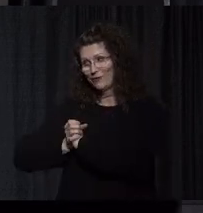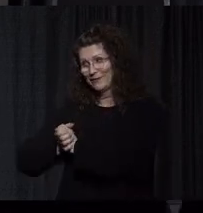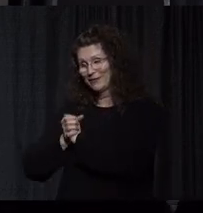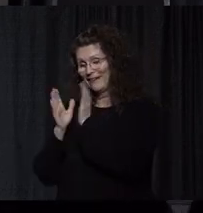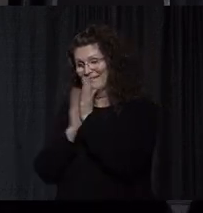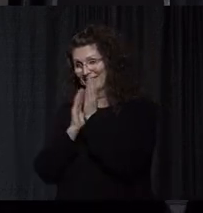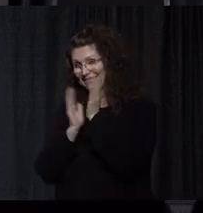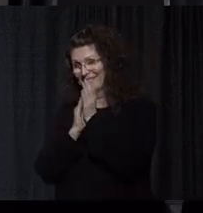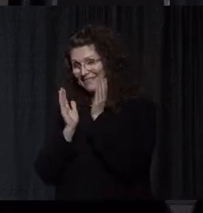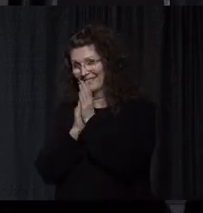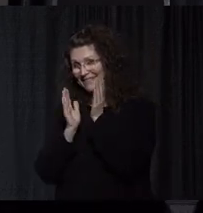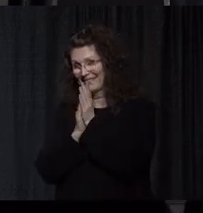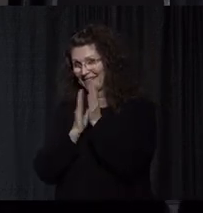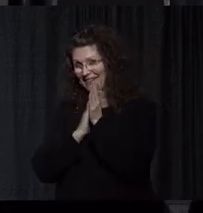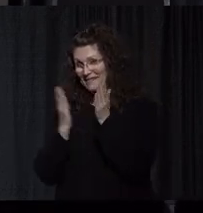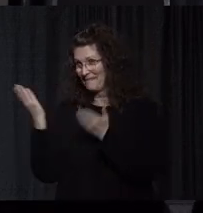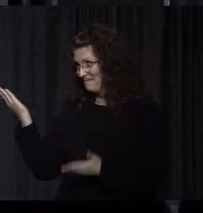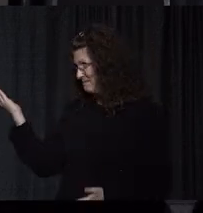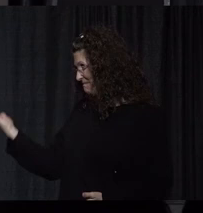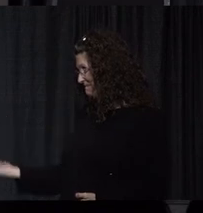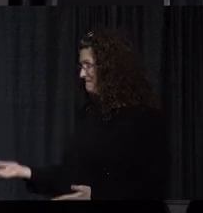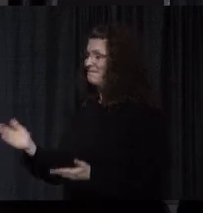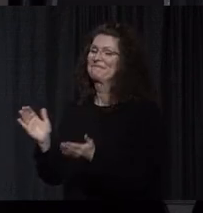again tonight, Paulette.